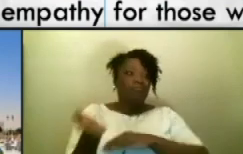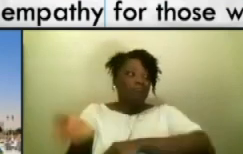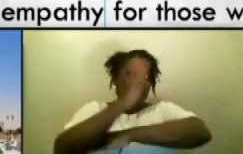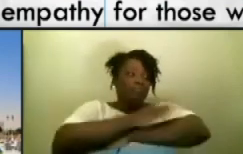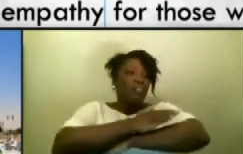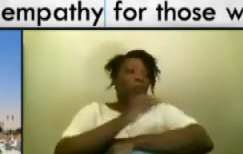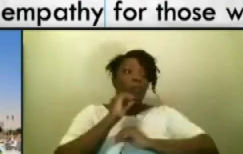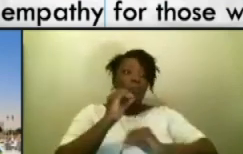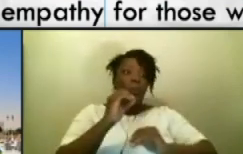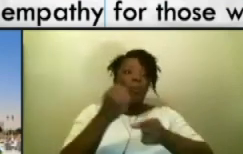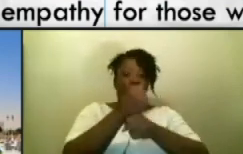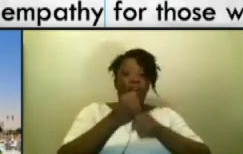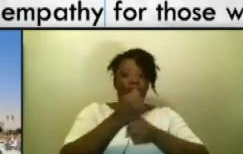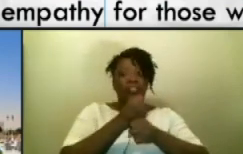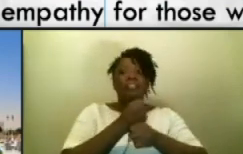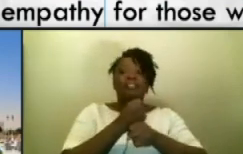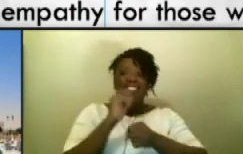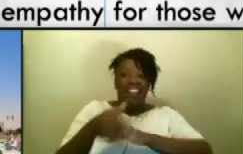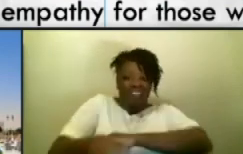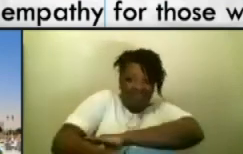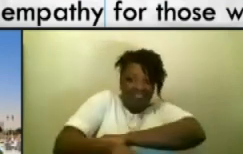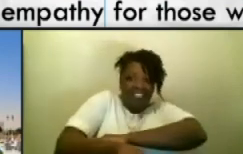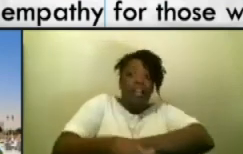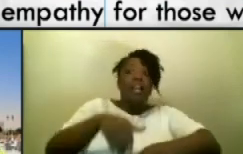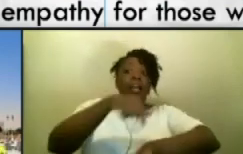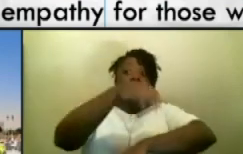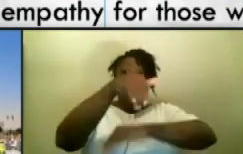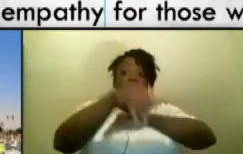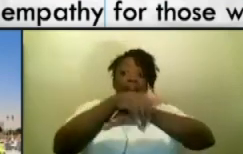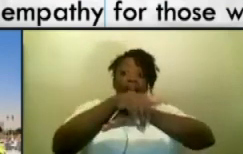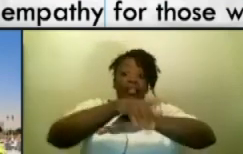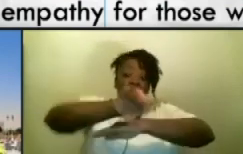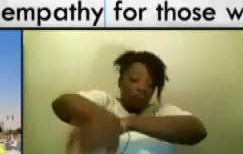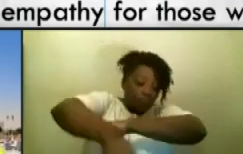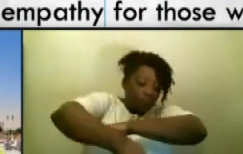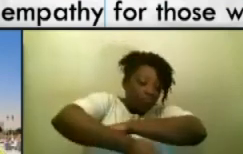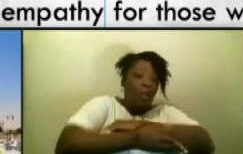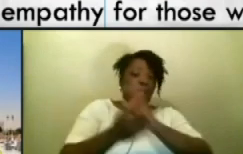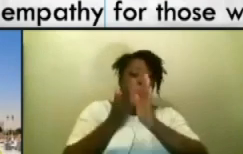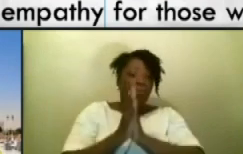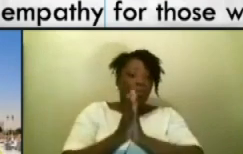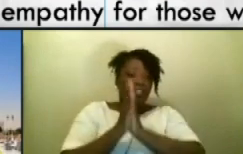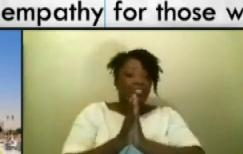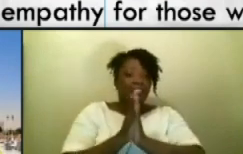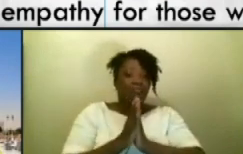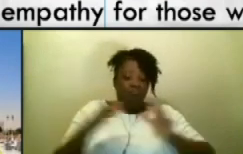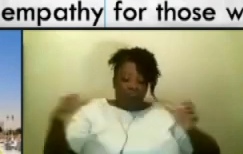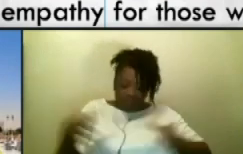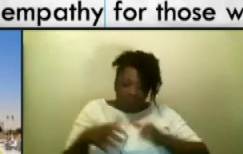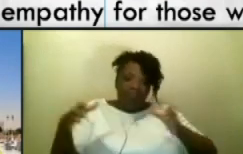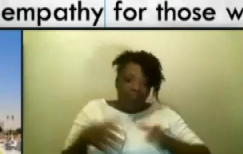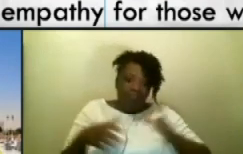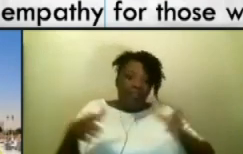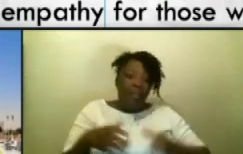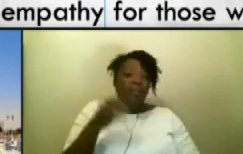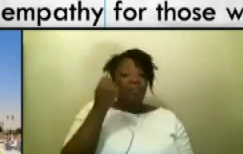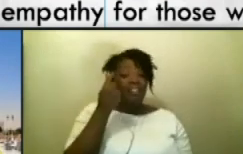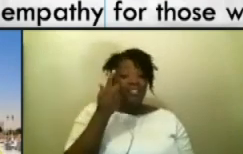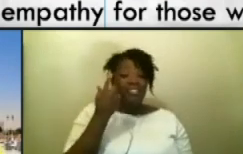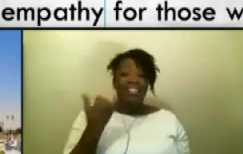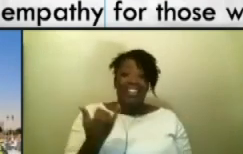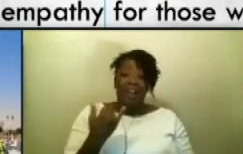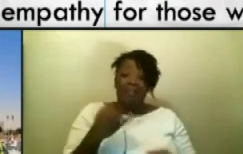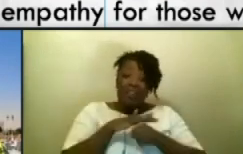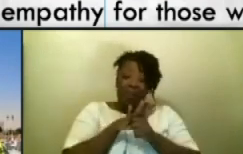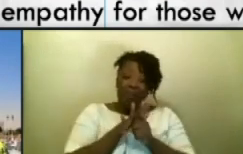another thing is that we participate in nightly prayers and gathering in our mosques. So obviously with COVID-19, unfortunately, this has taken a really big